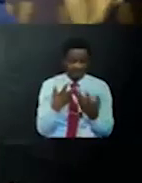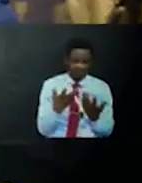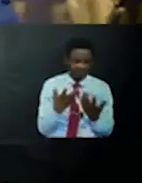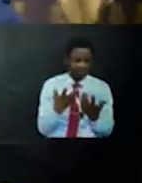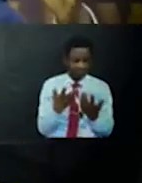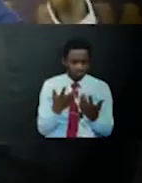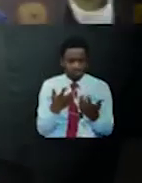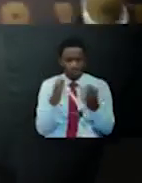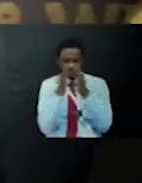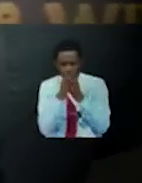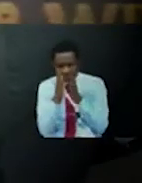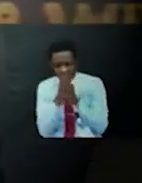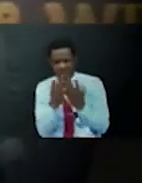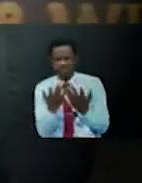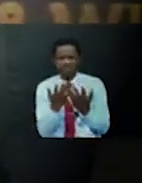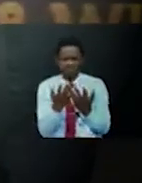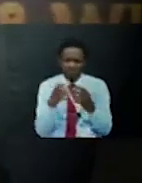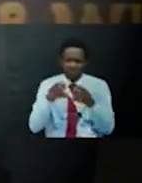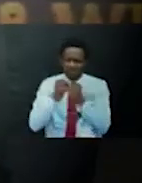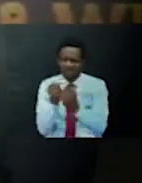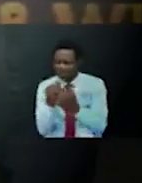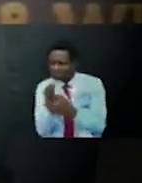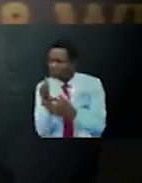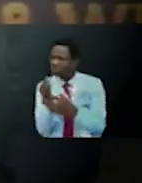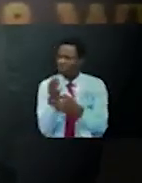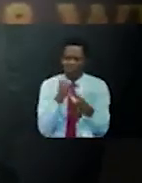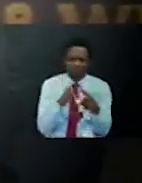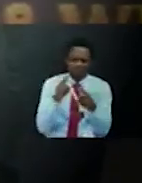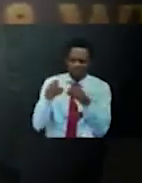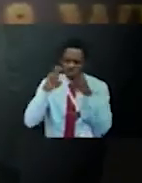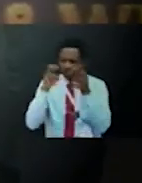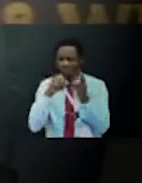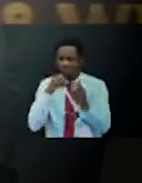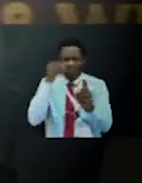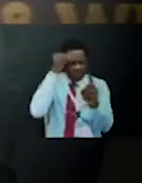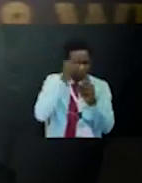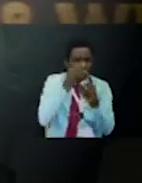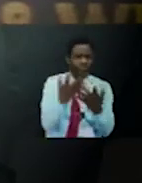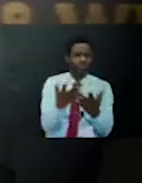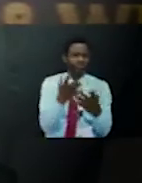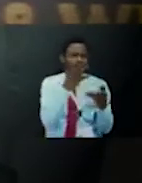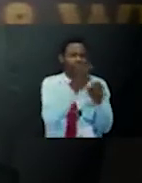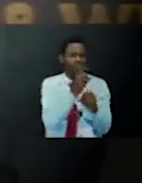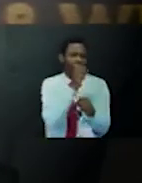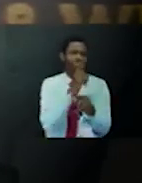retreats and breakthroughs, and then we chanced on one of them.